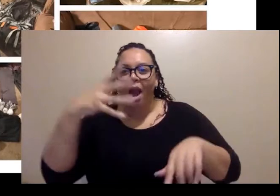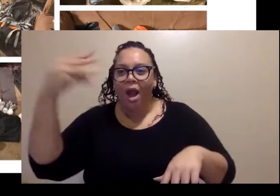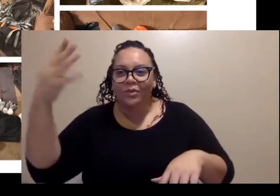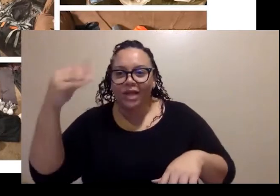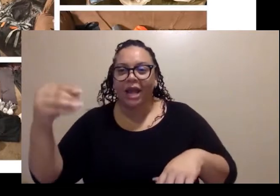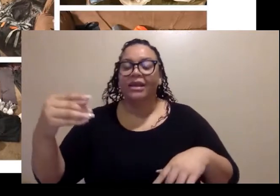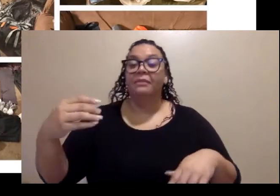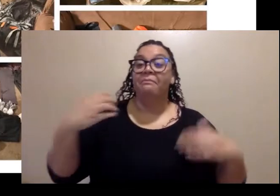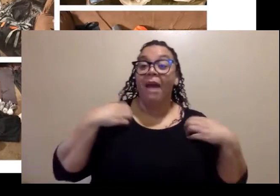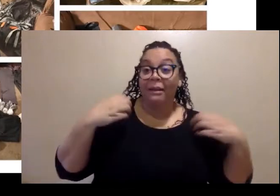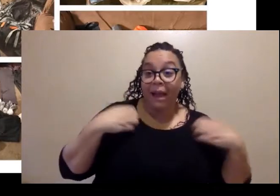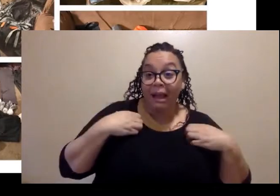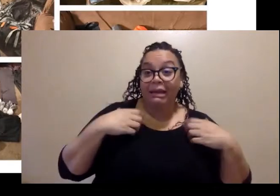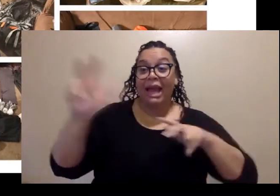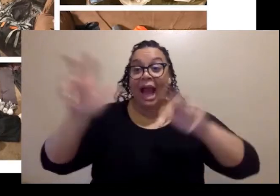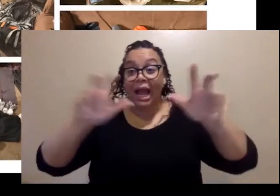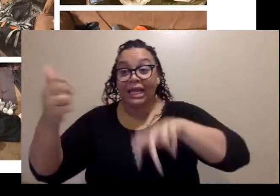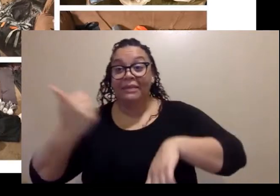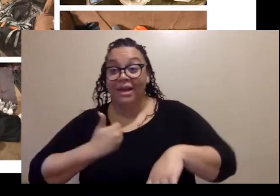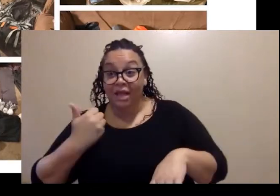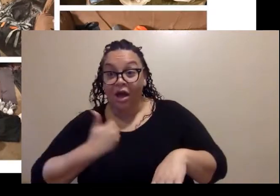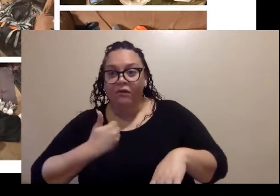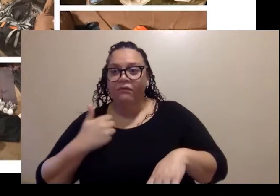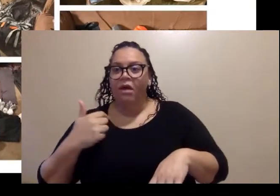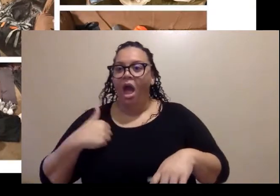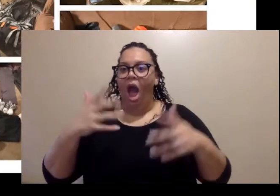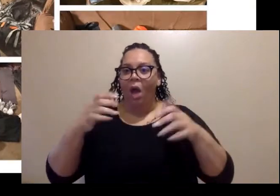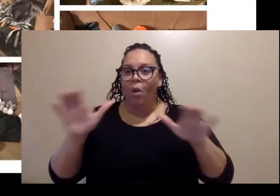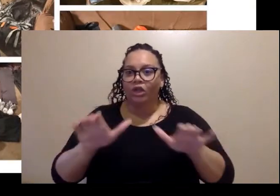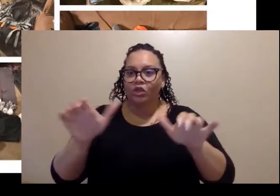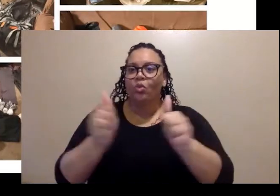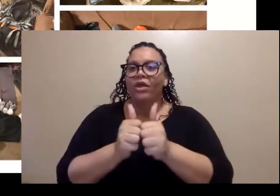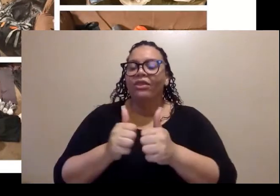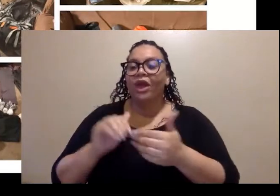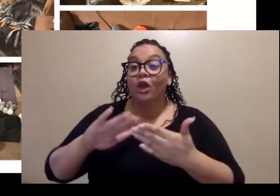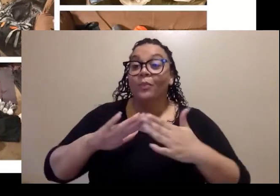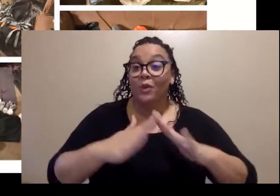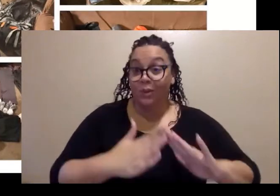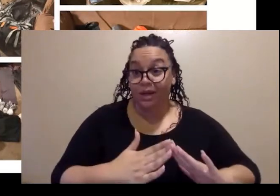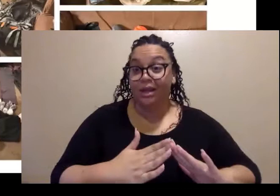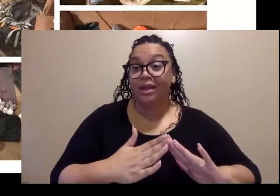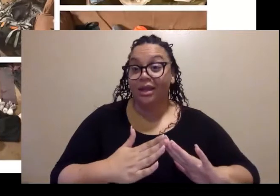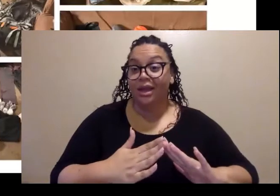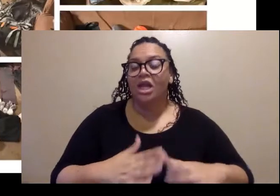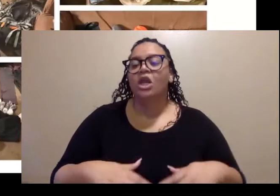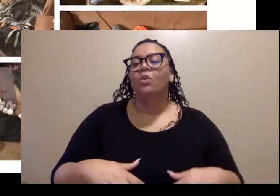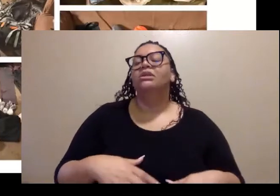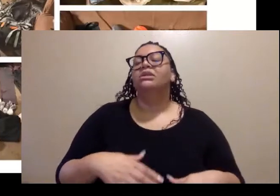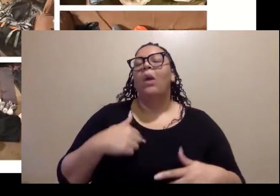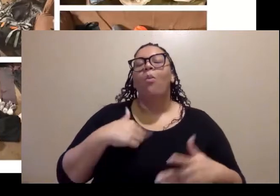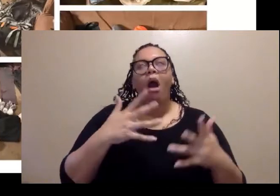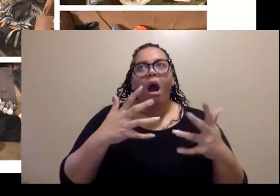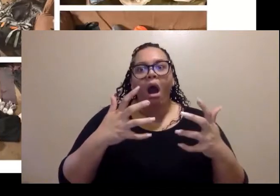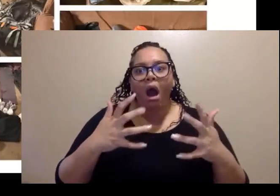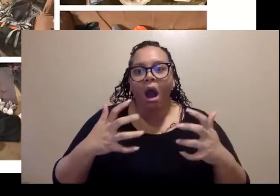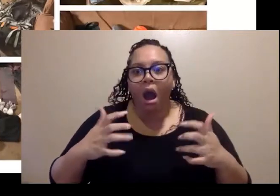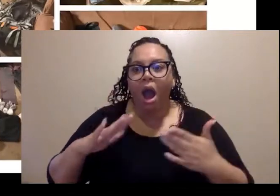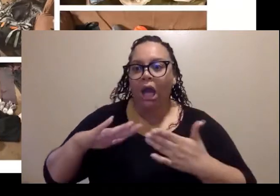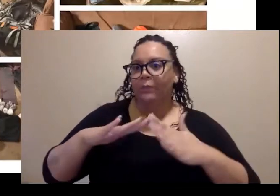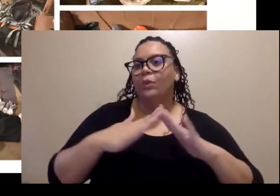hiking by myself, I wanted to do it with communities. There was a hunger for community. Even though I originally did